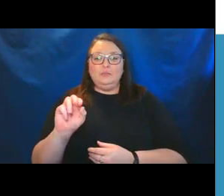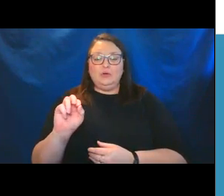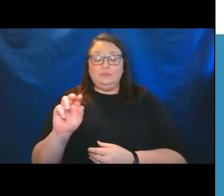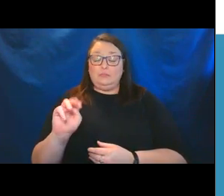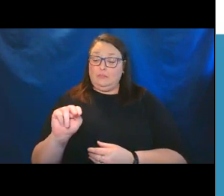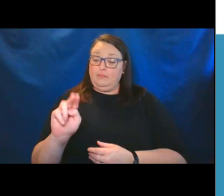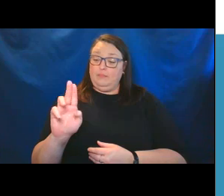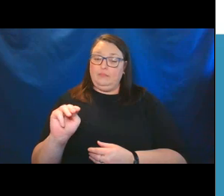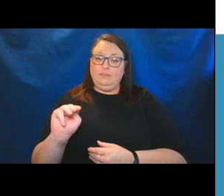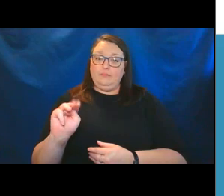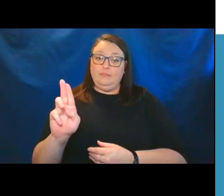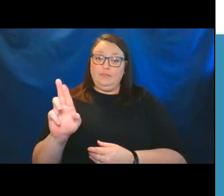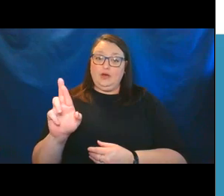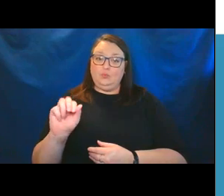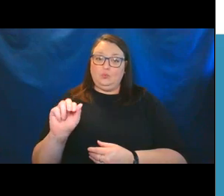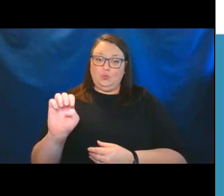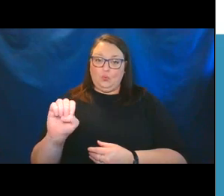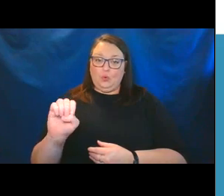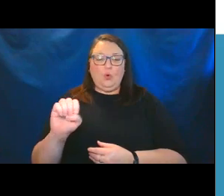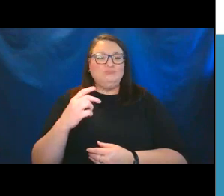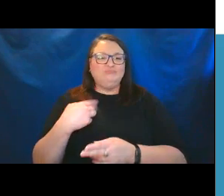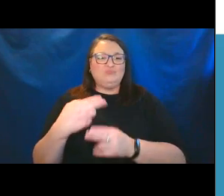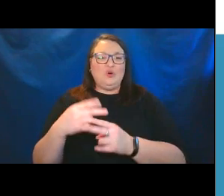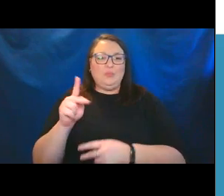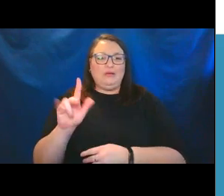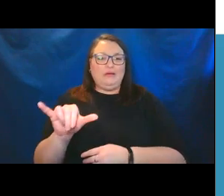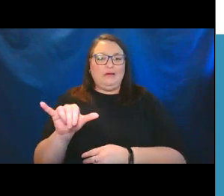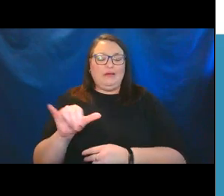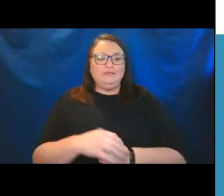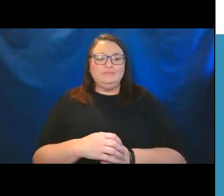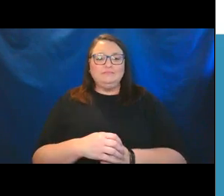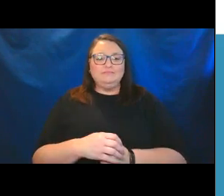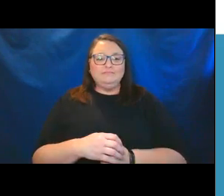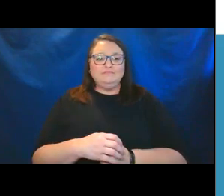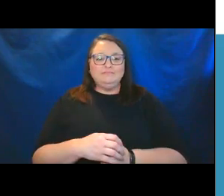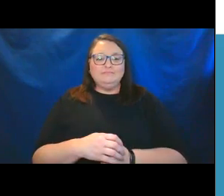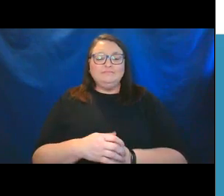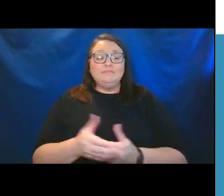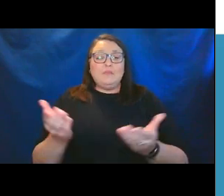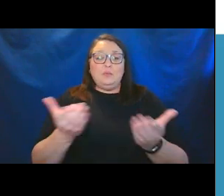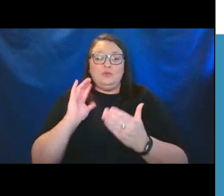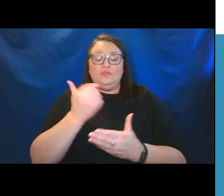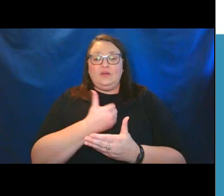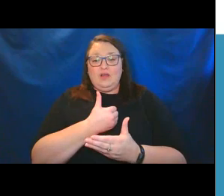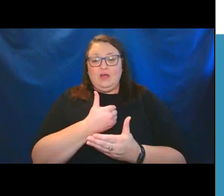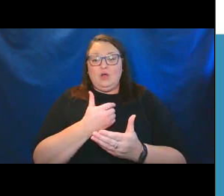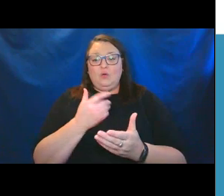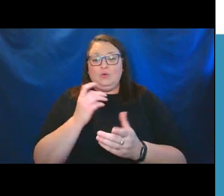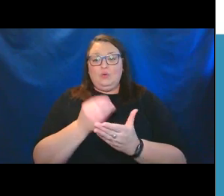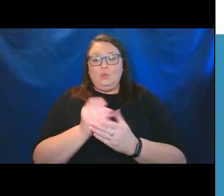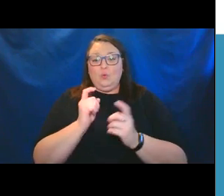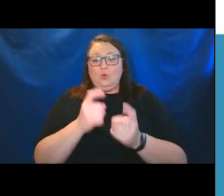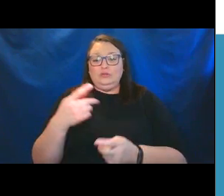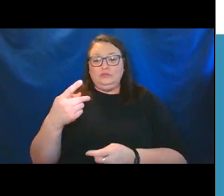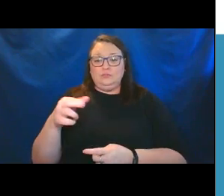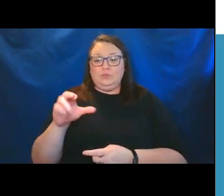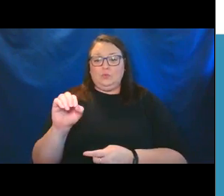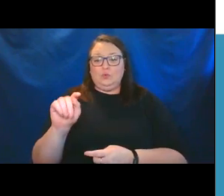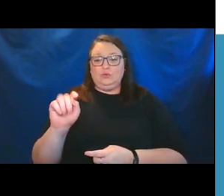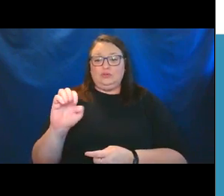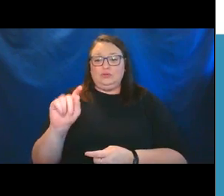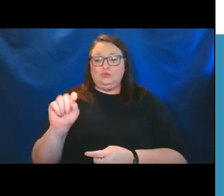am here on behalf of our awardee, Protectores de Cuencas. And I am a scientist and